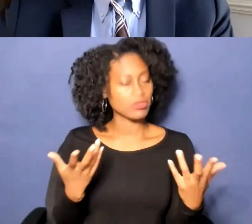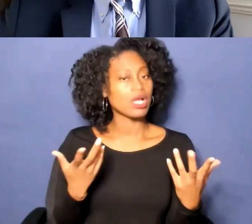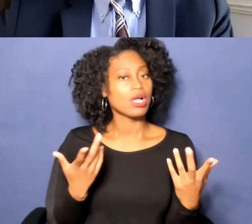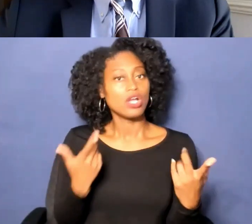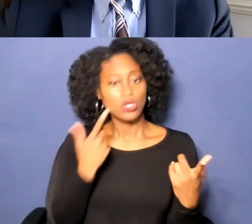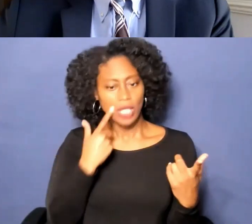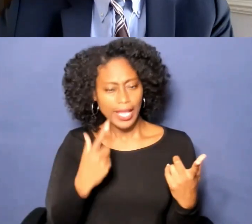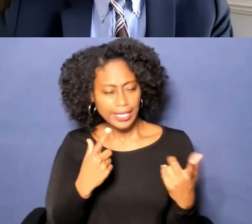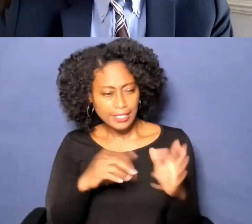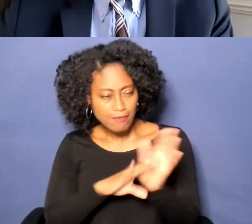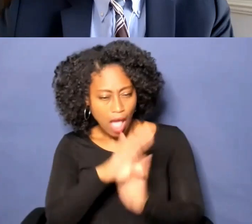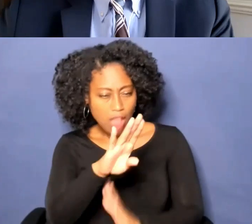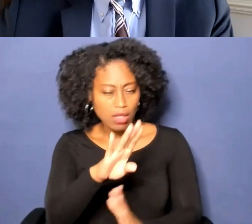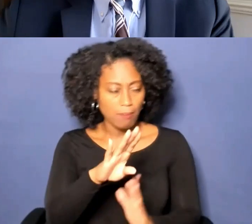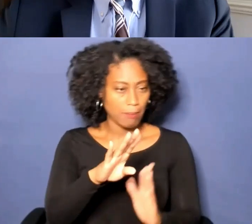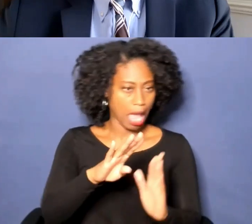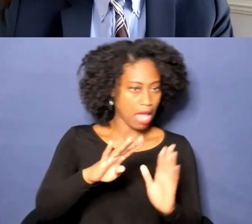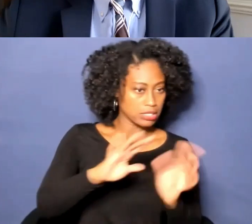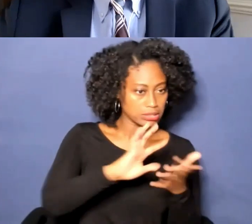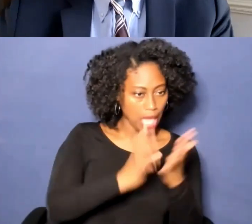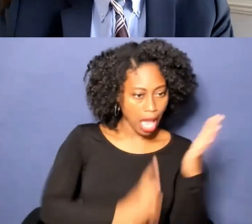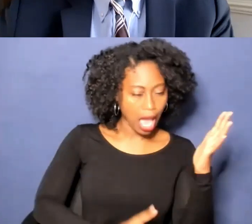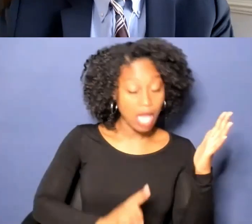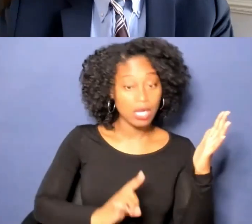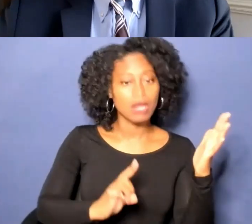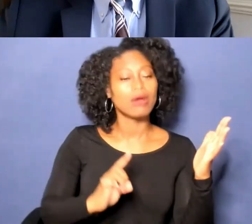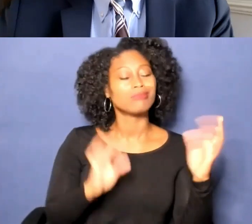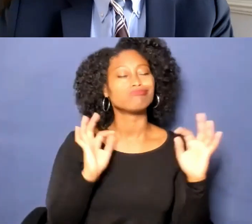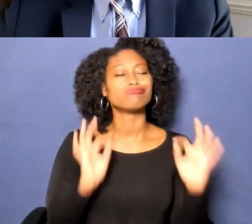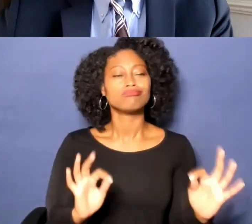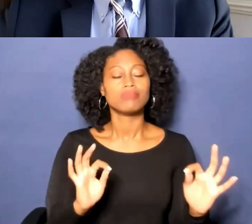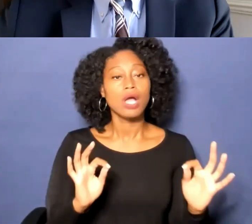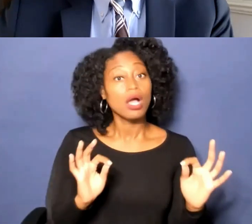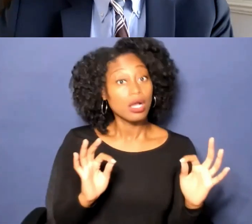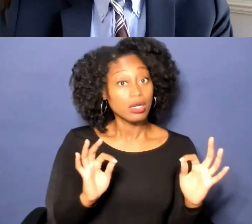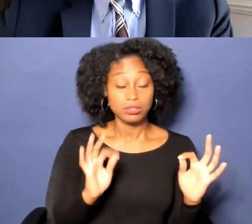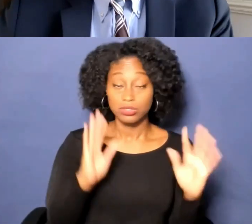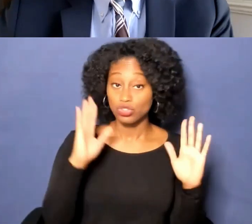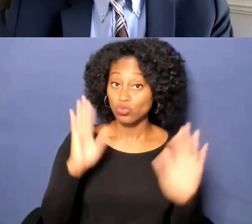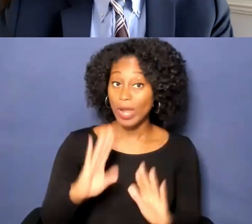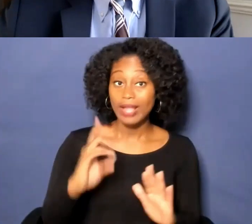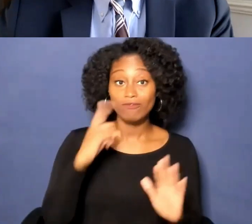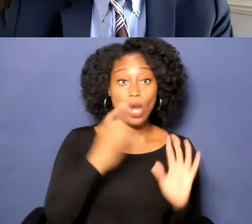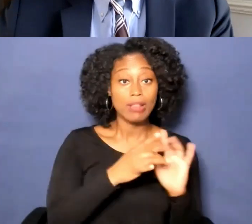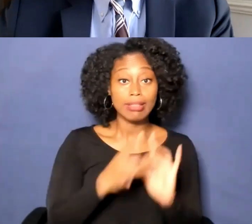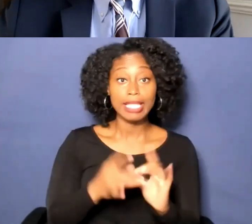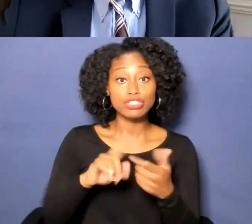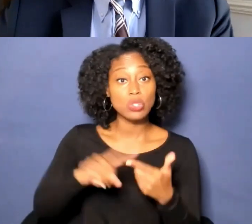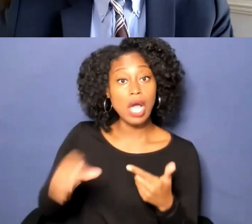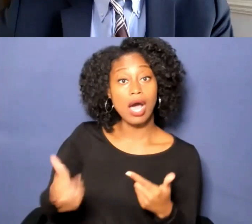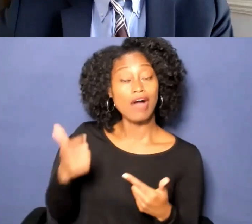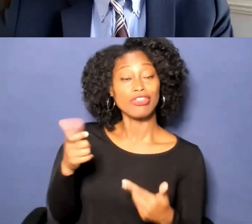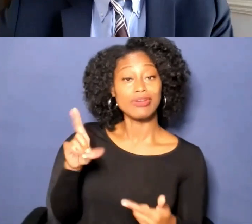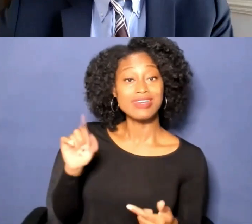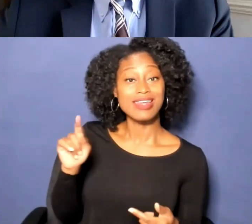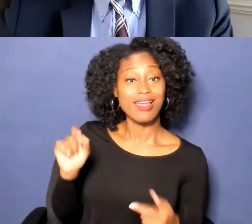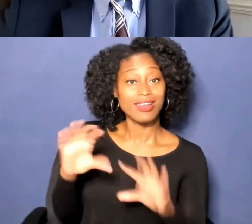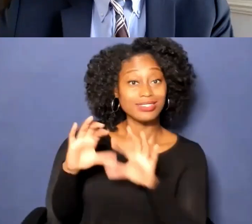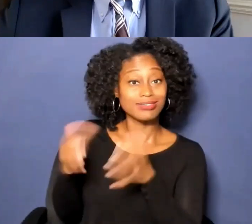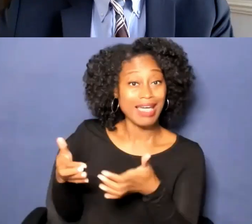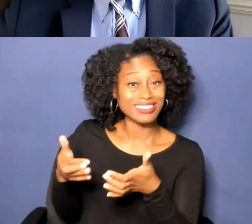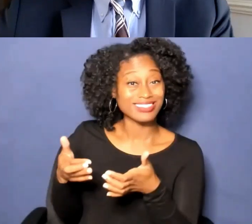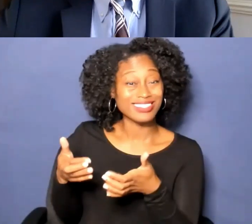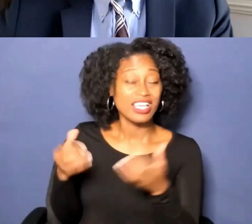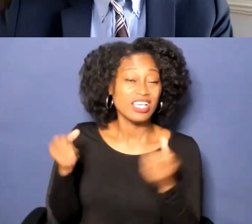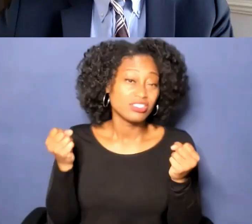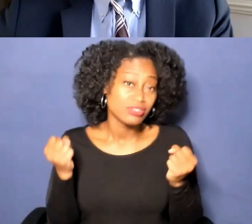a great deal of potential in their own terms or as linked to other data sets. So I think there's several